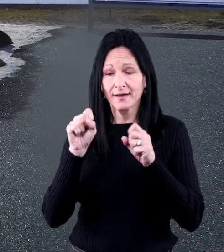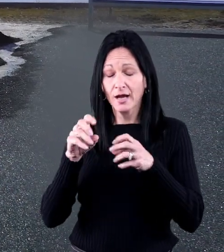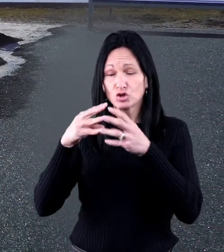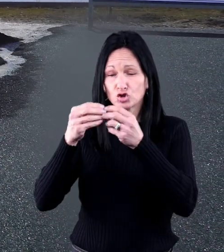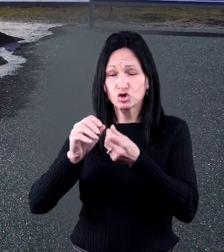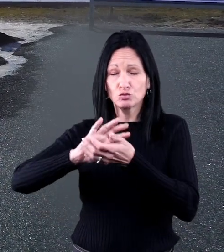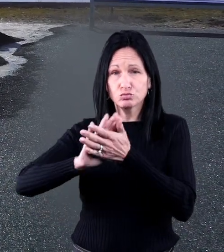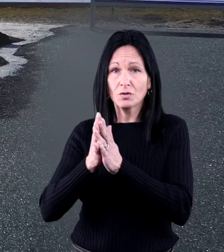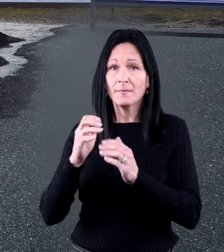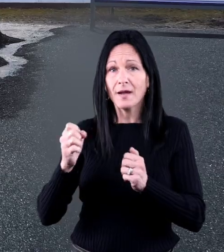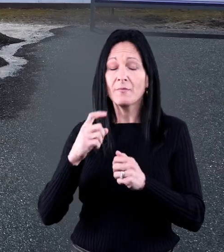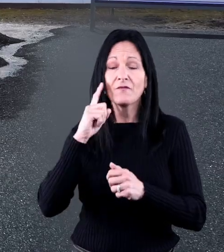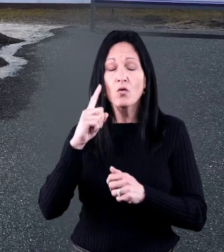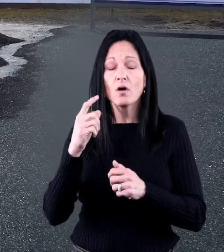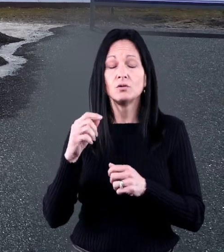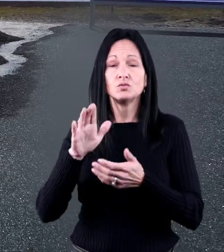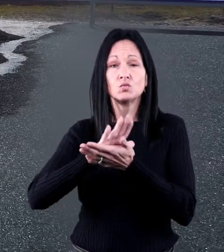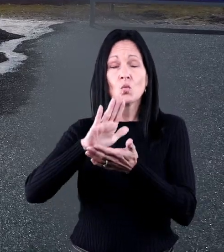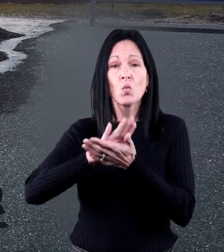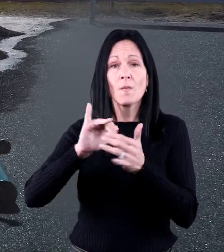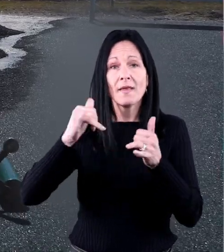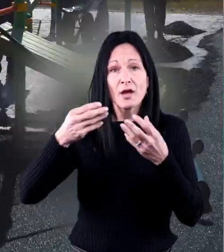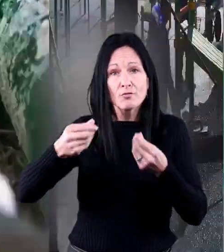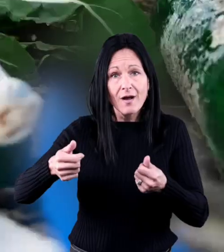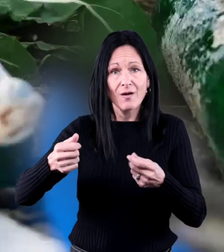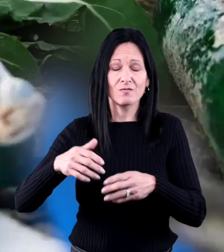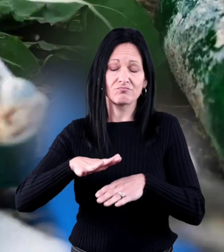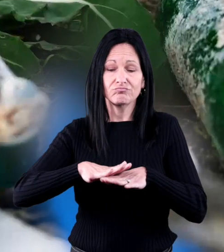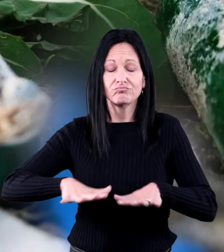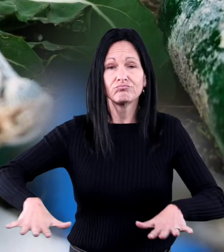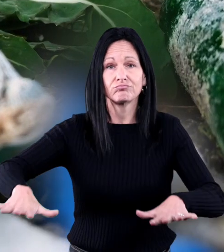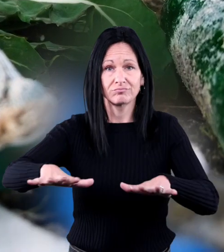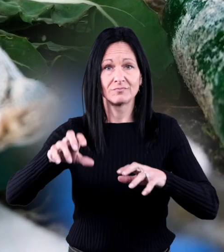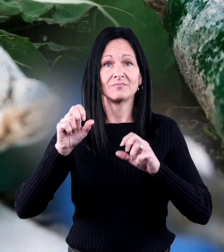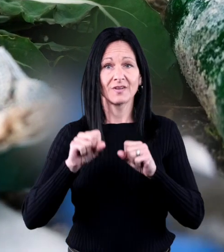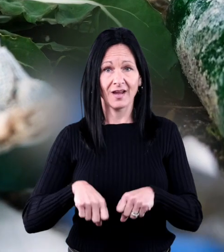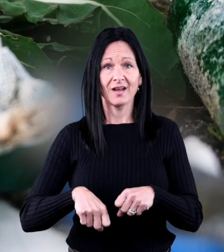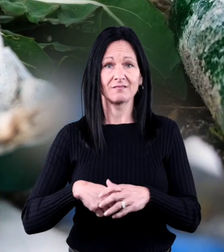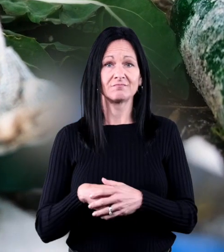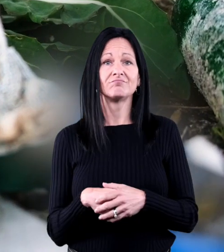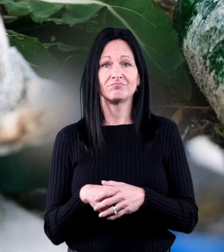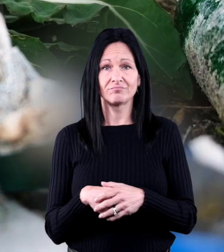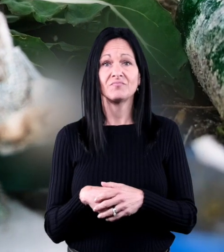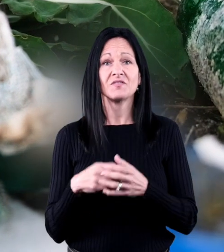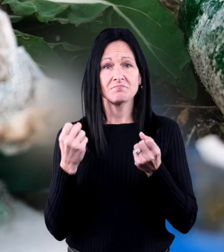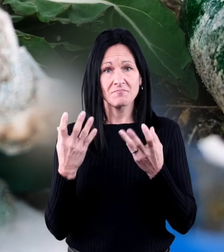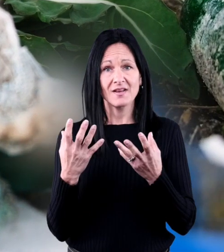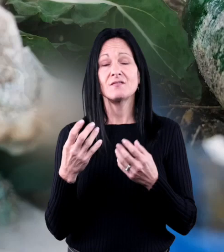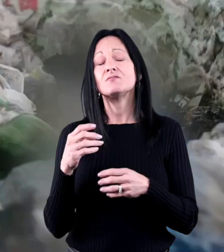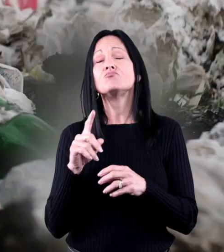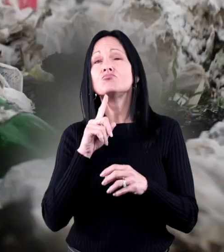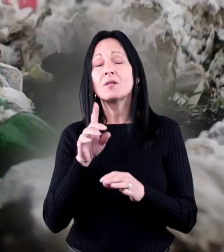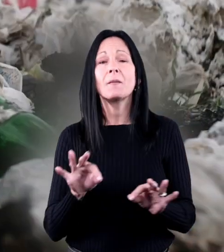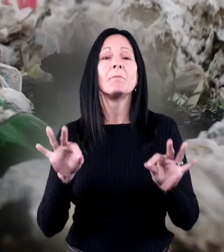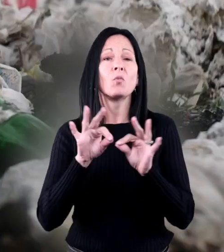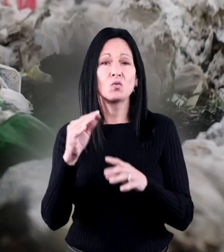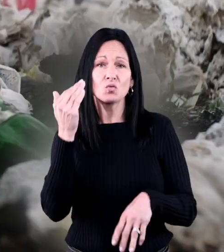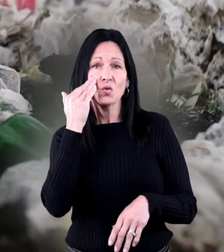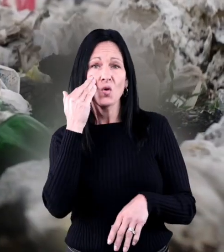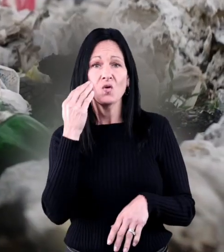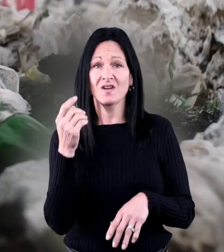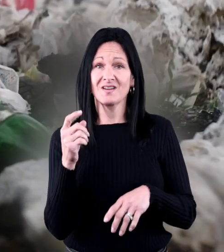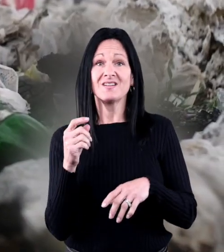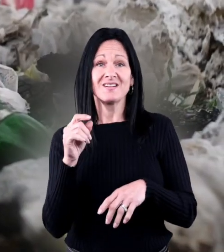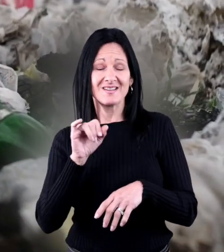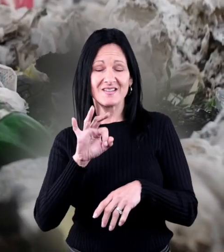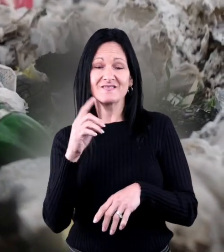into rubber mulch for your school playground. But there are also some things that cannot be recycled. So it's important to